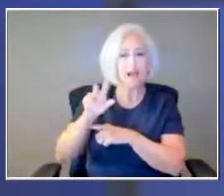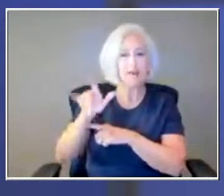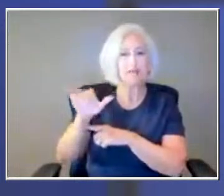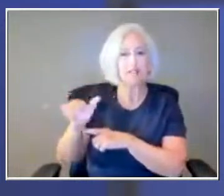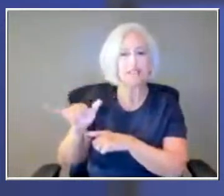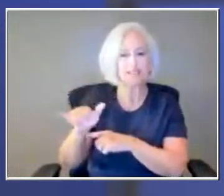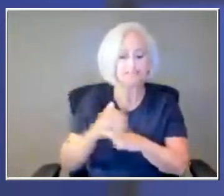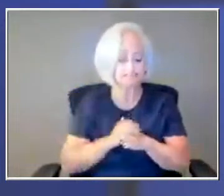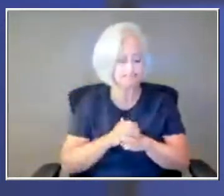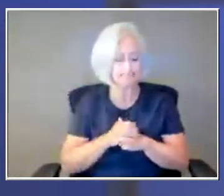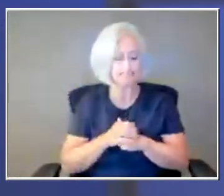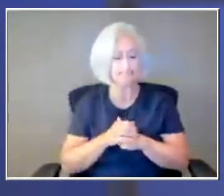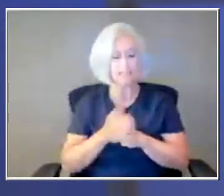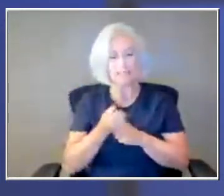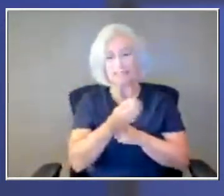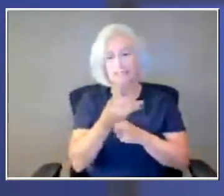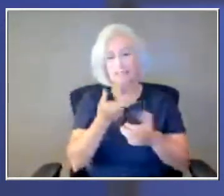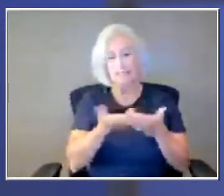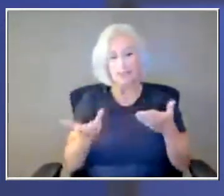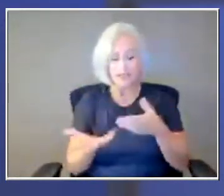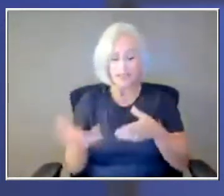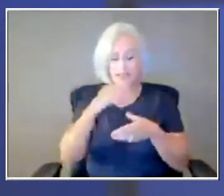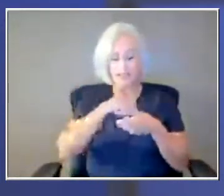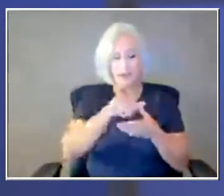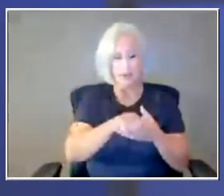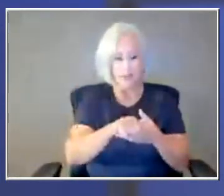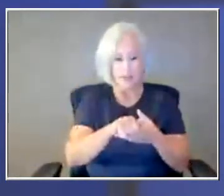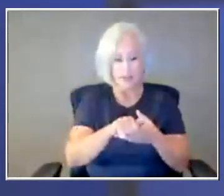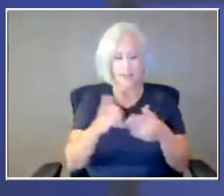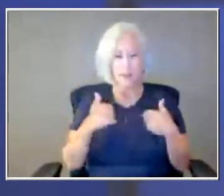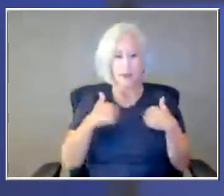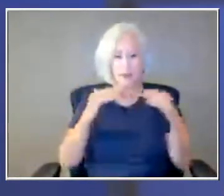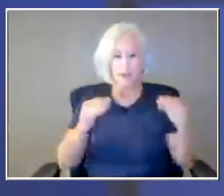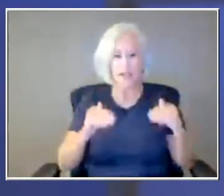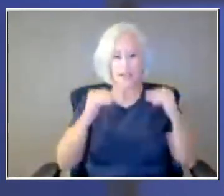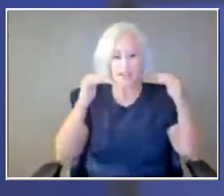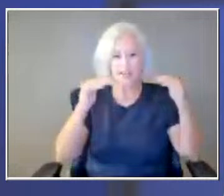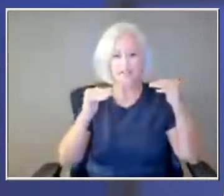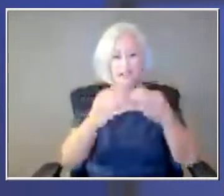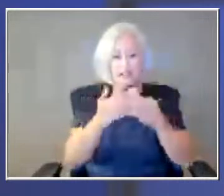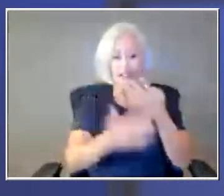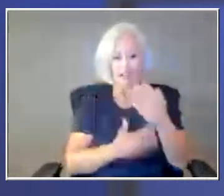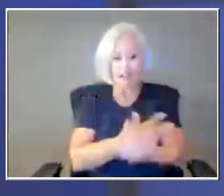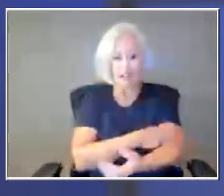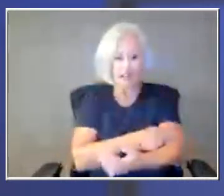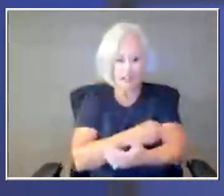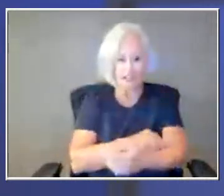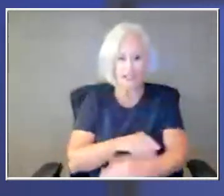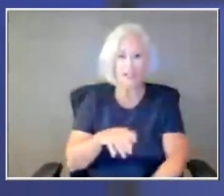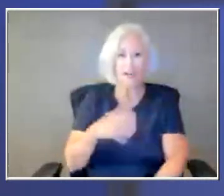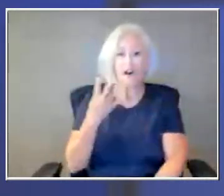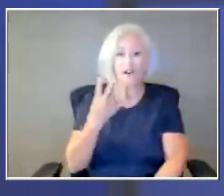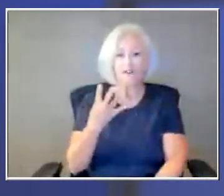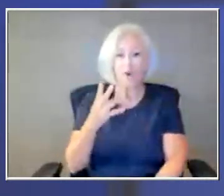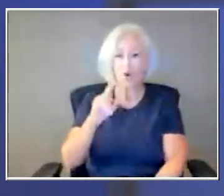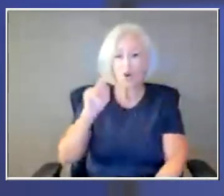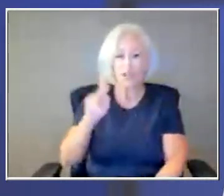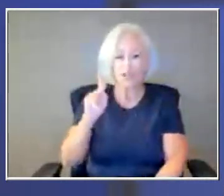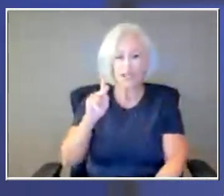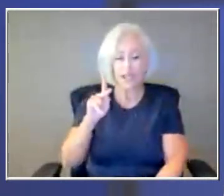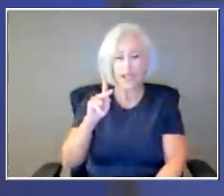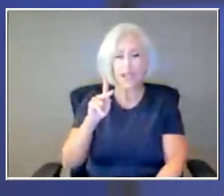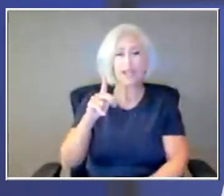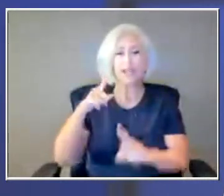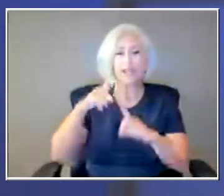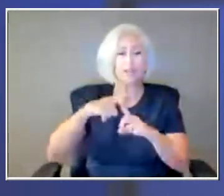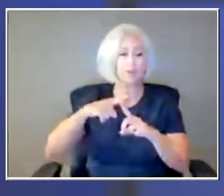So there are advanced blood testing, things called like a 4K score, for example. Imaging can help